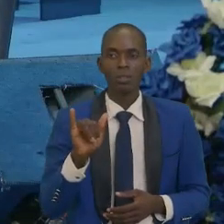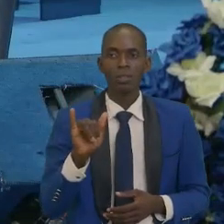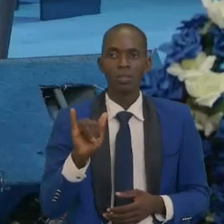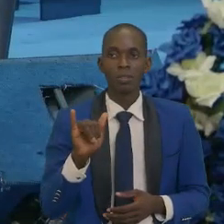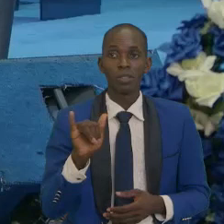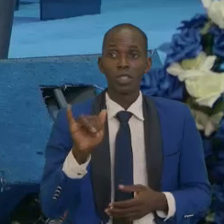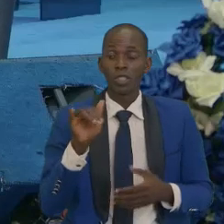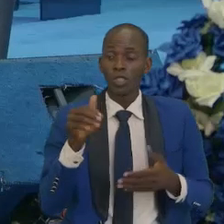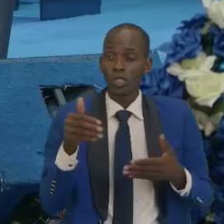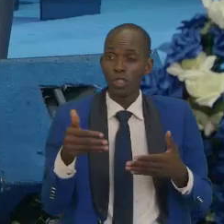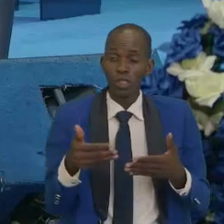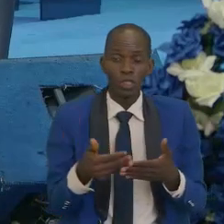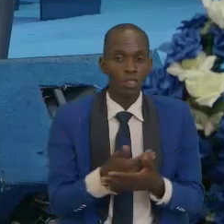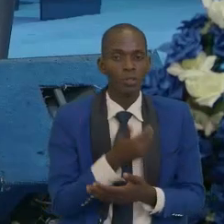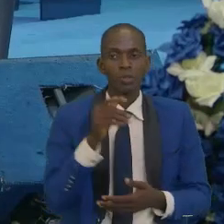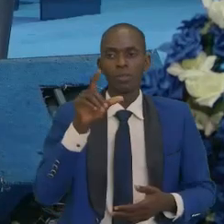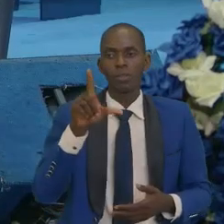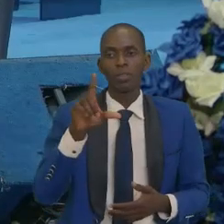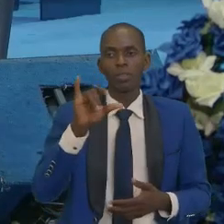Brand new livers.